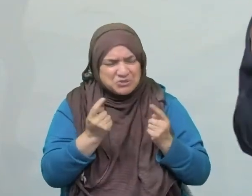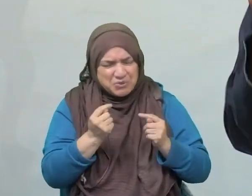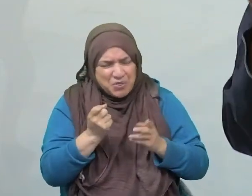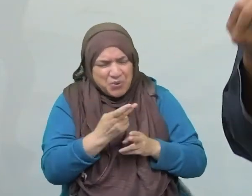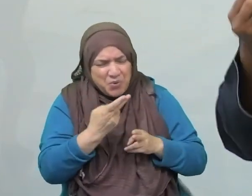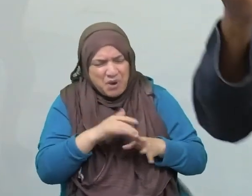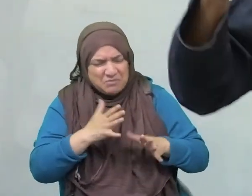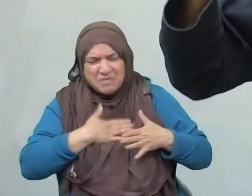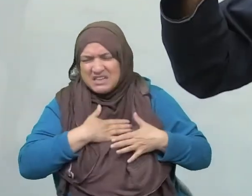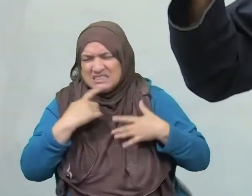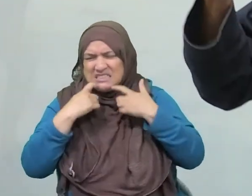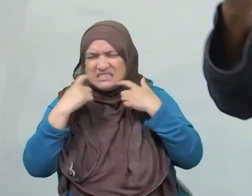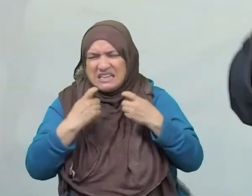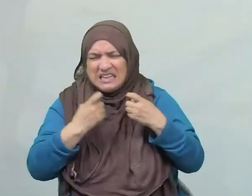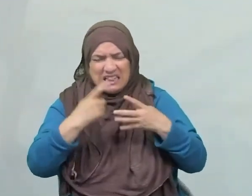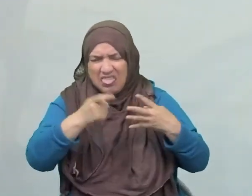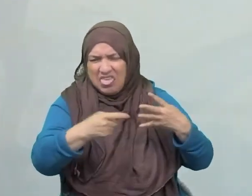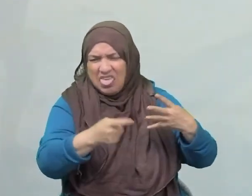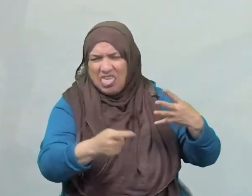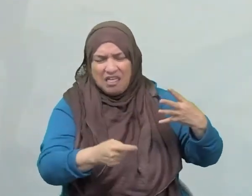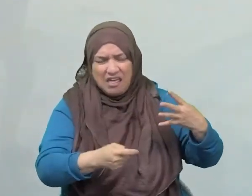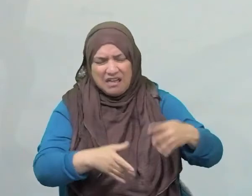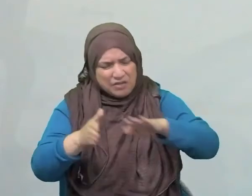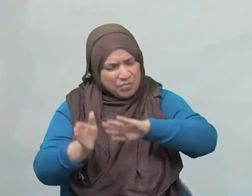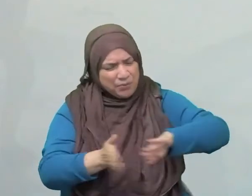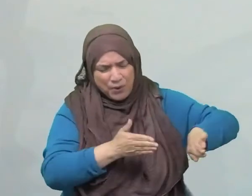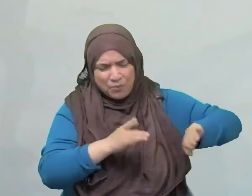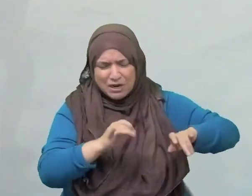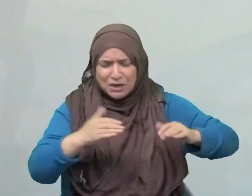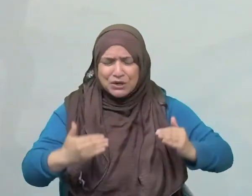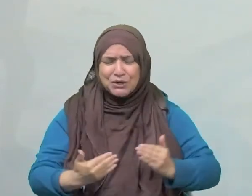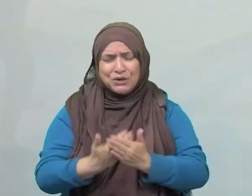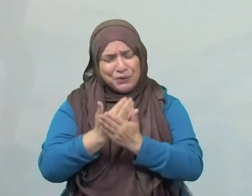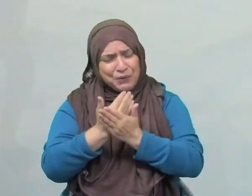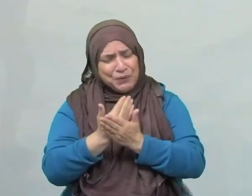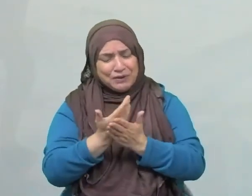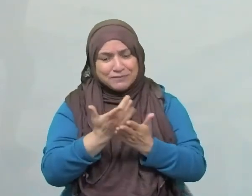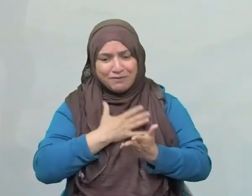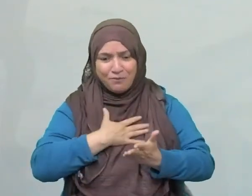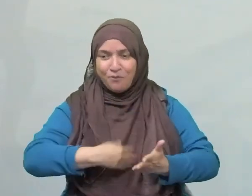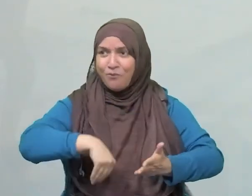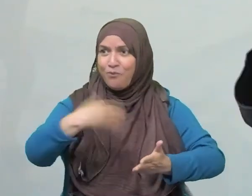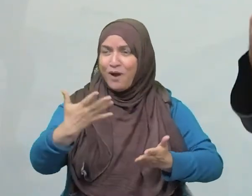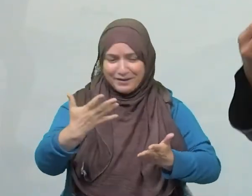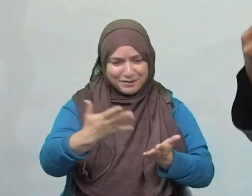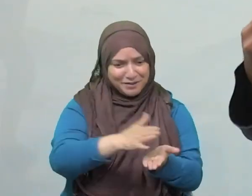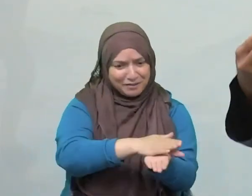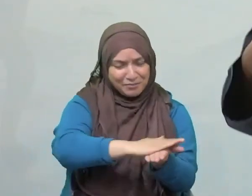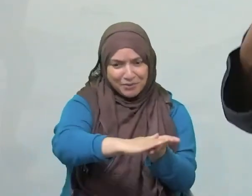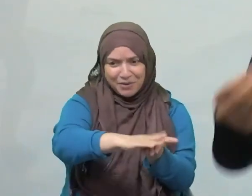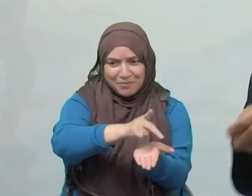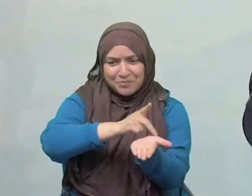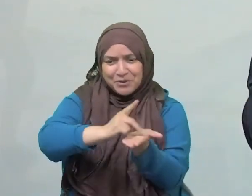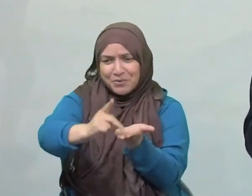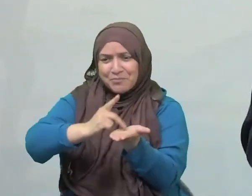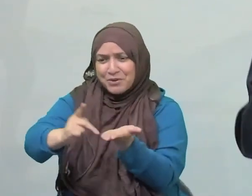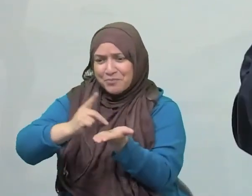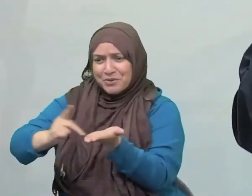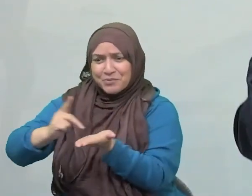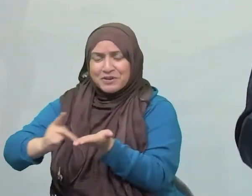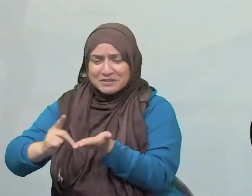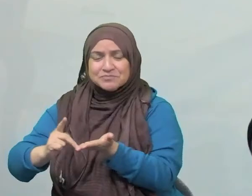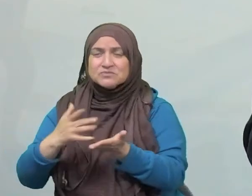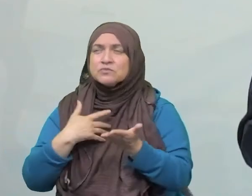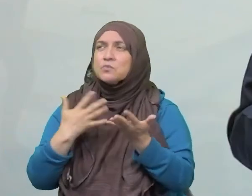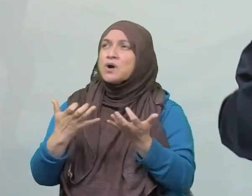l that represents the essence of all of ramadan oh allah forgive me and so in embark on the journey